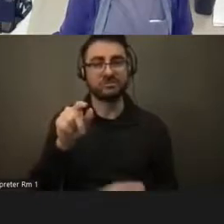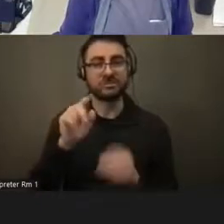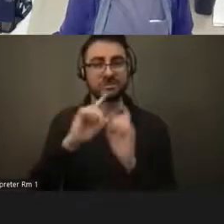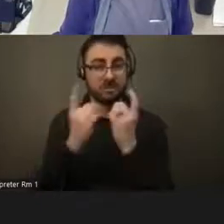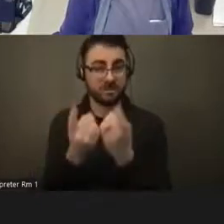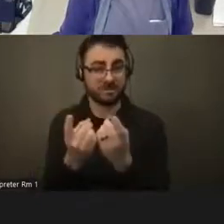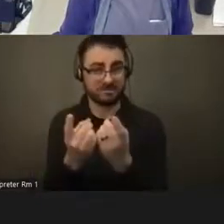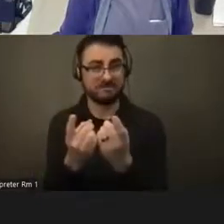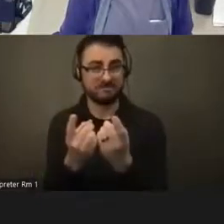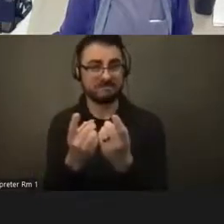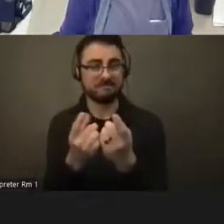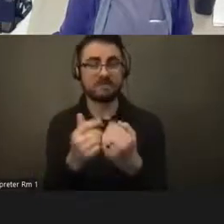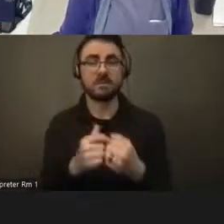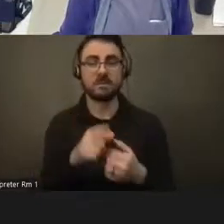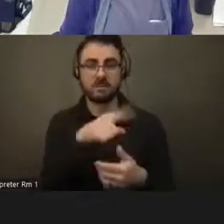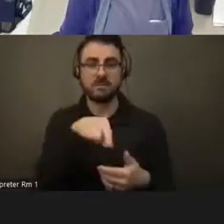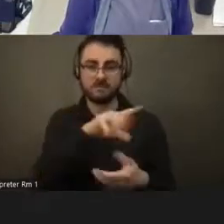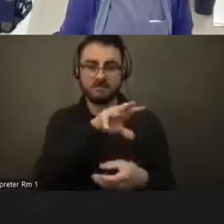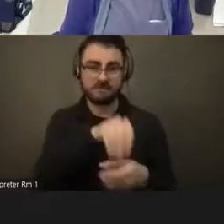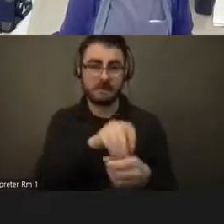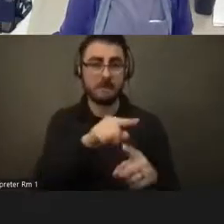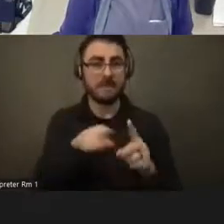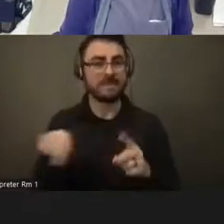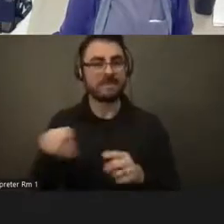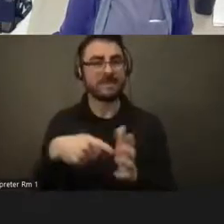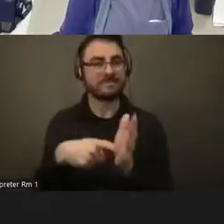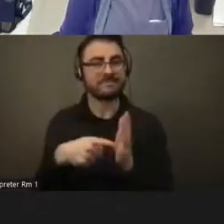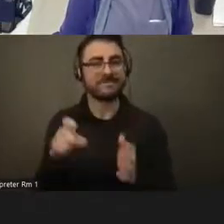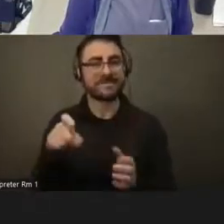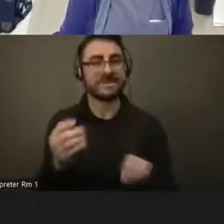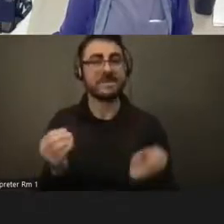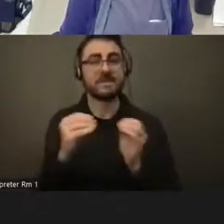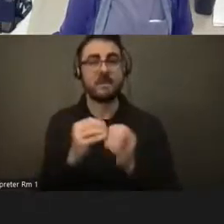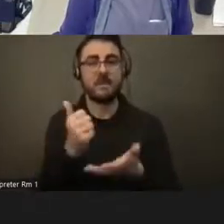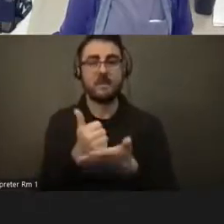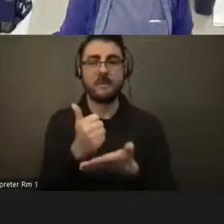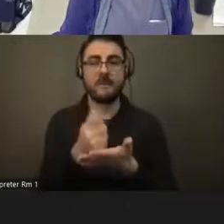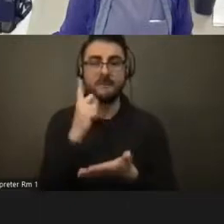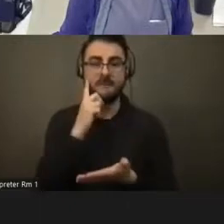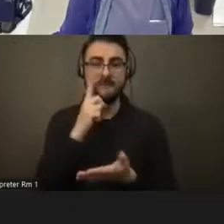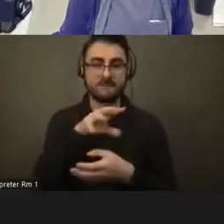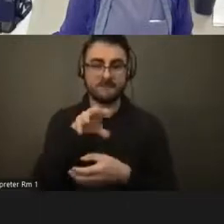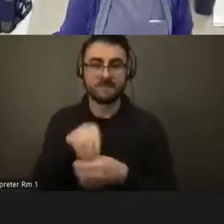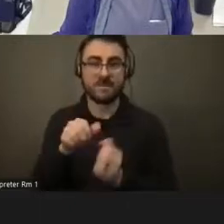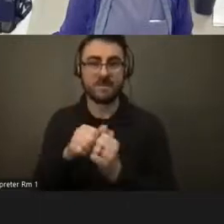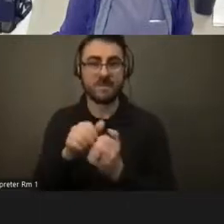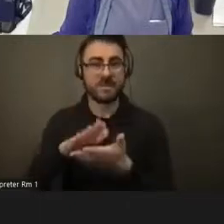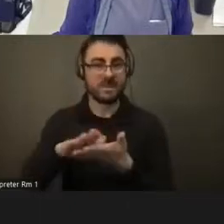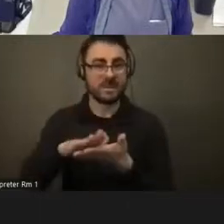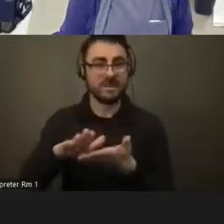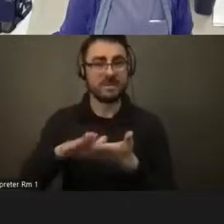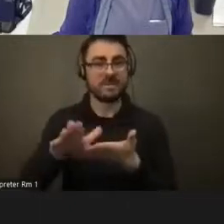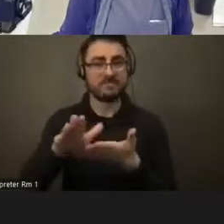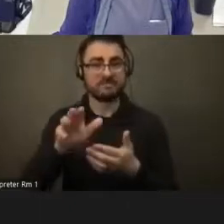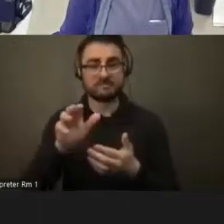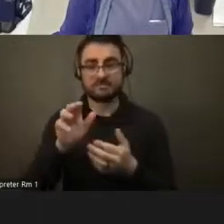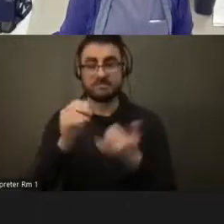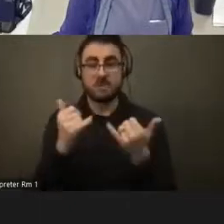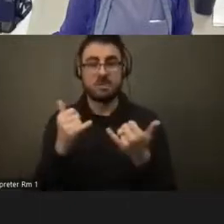help to engage with Clean Water Services to help us move forward.